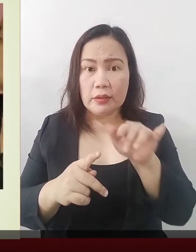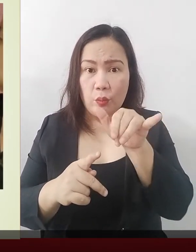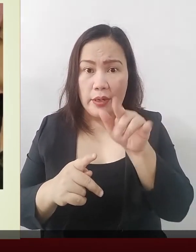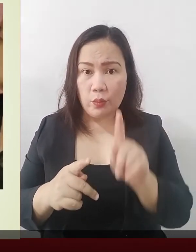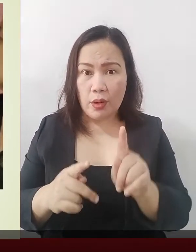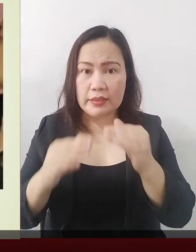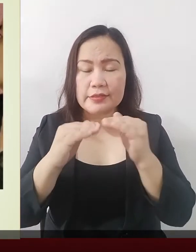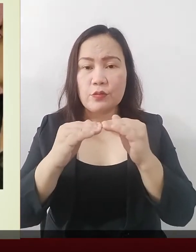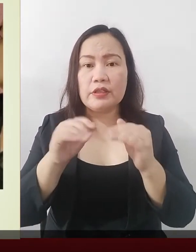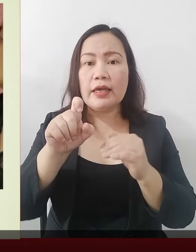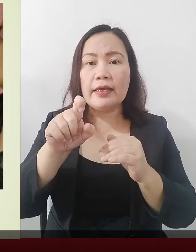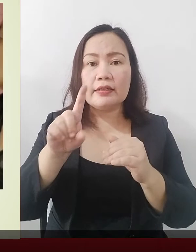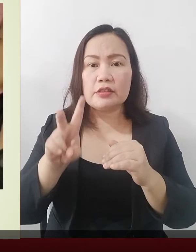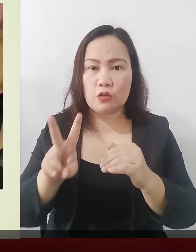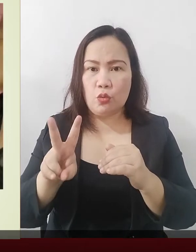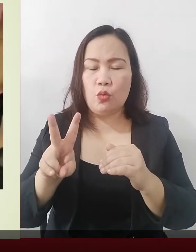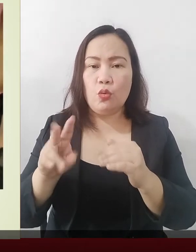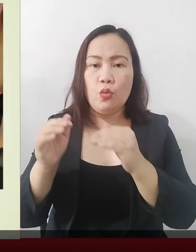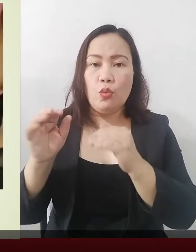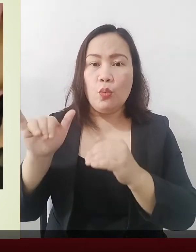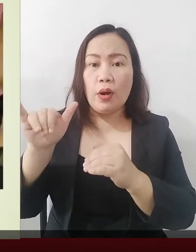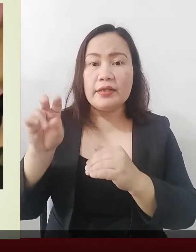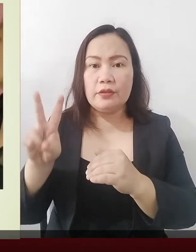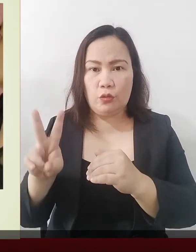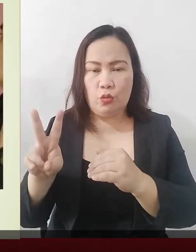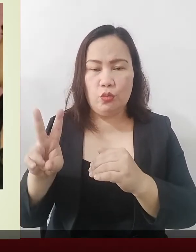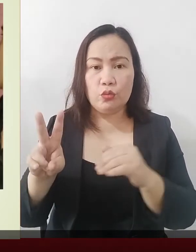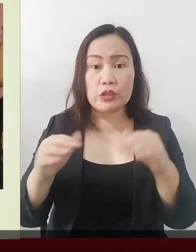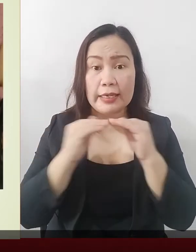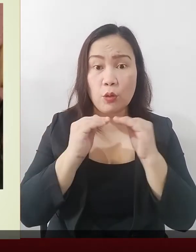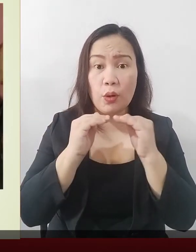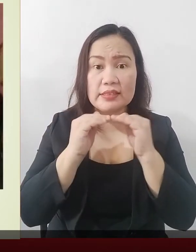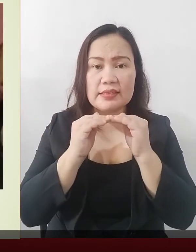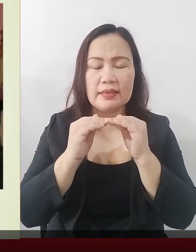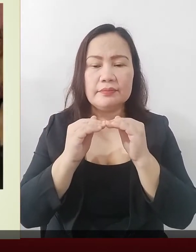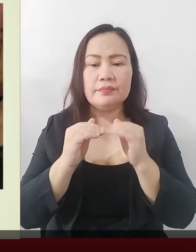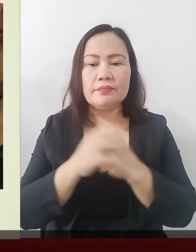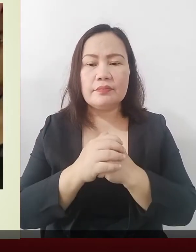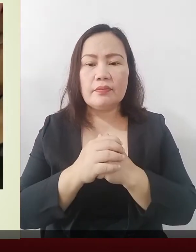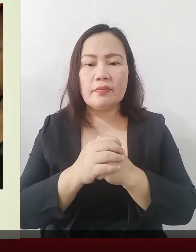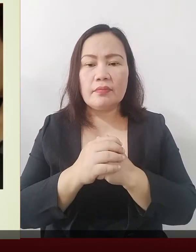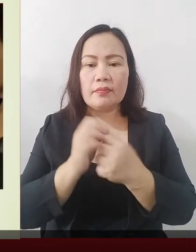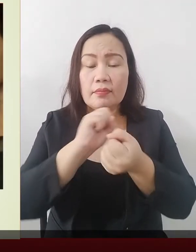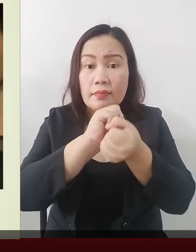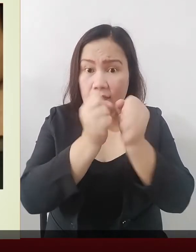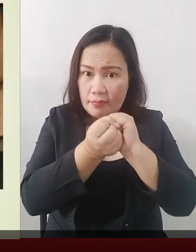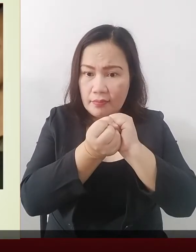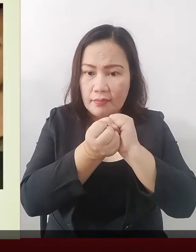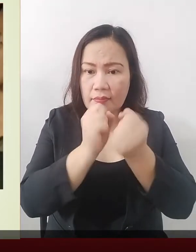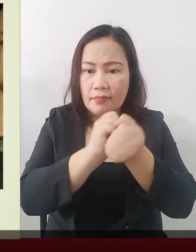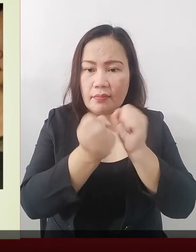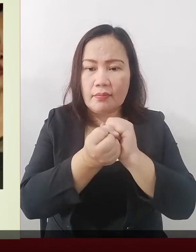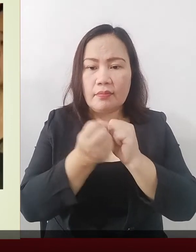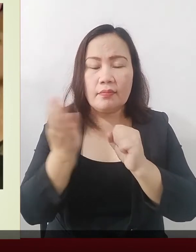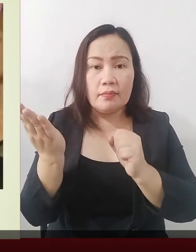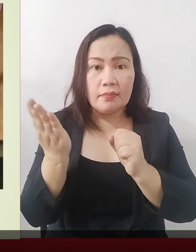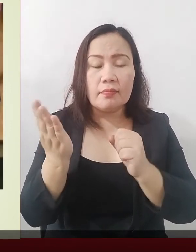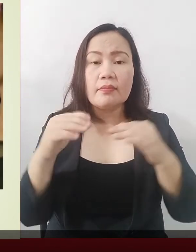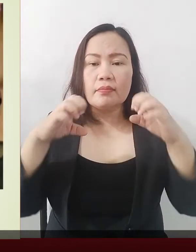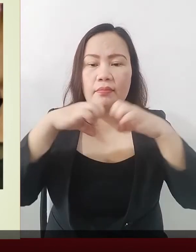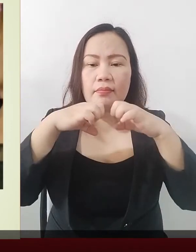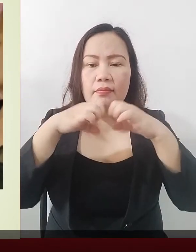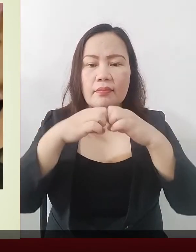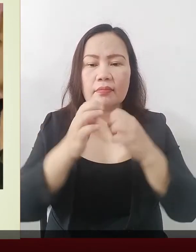1 is equal to x sub 2, y sub 2. Then substitute this given to